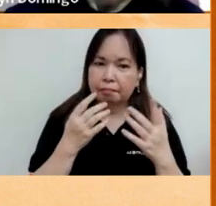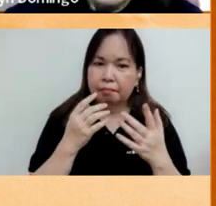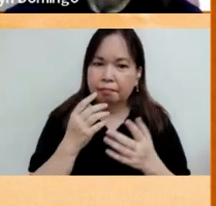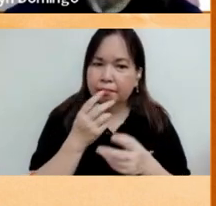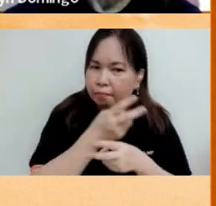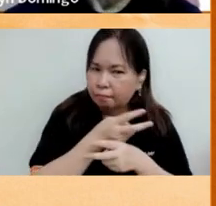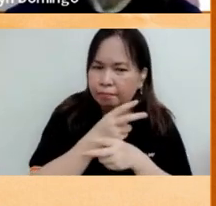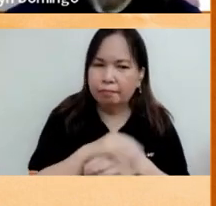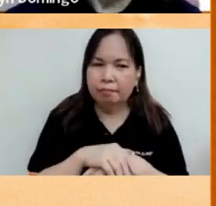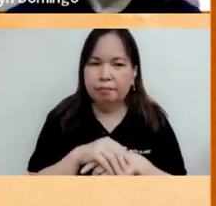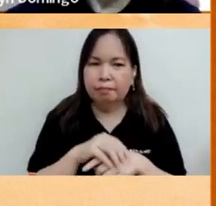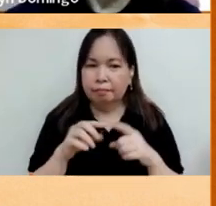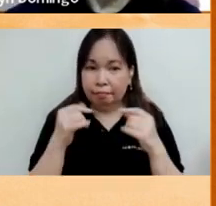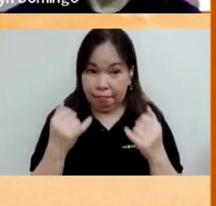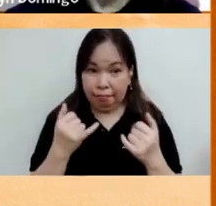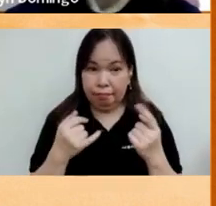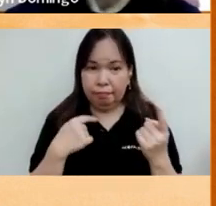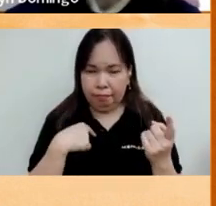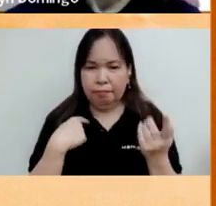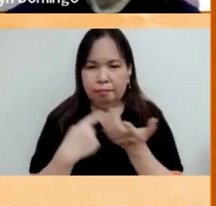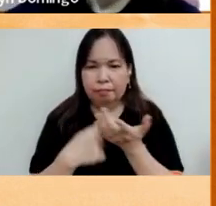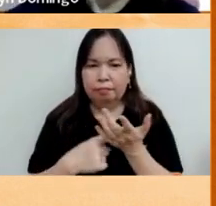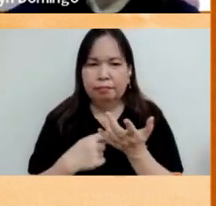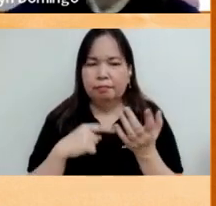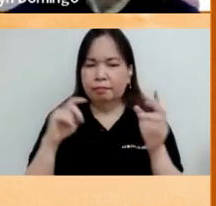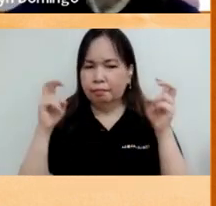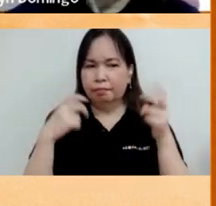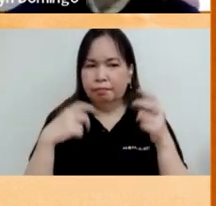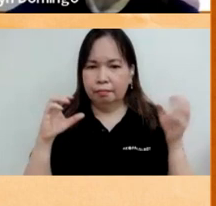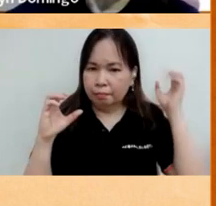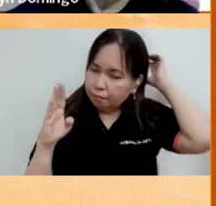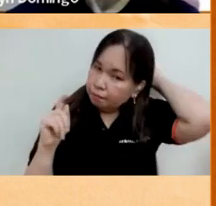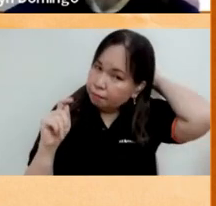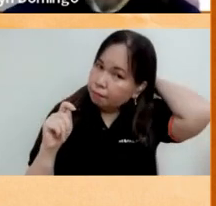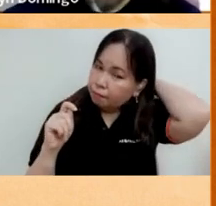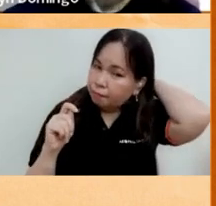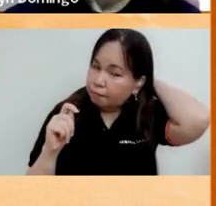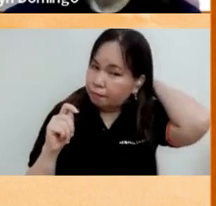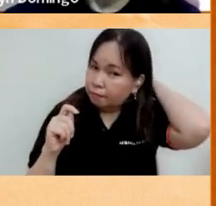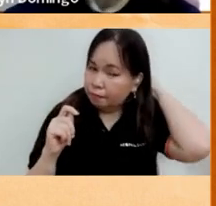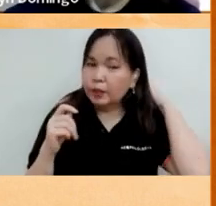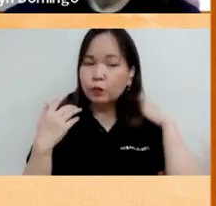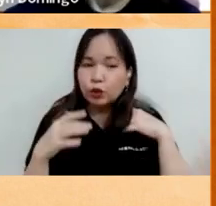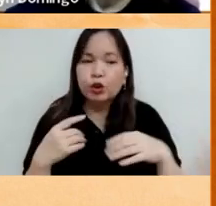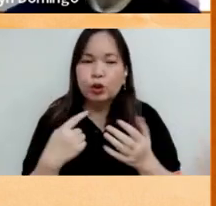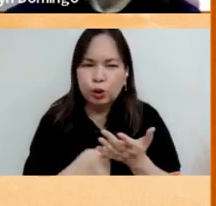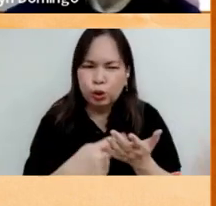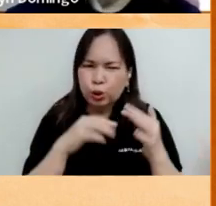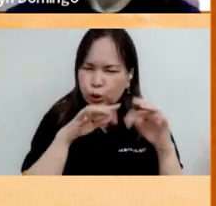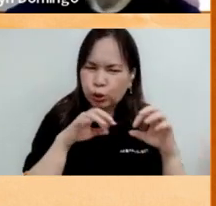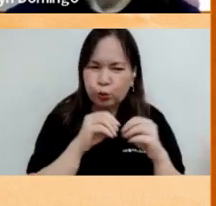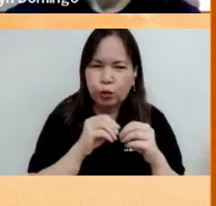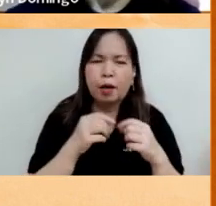but for this session, I'll delve into the intervention that have been studied extensively and proved effective in